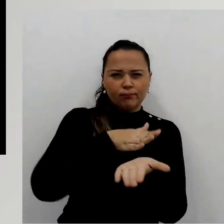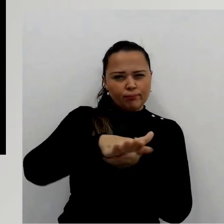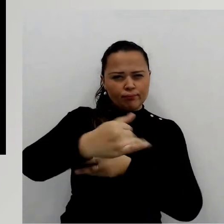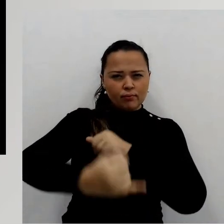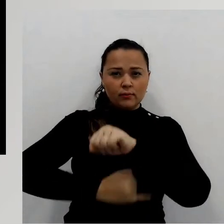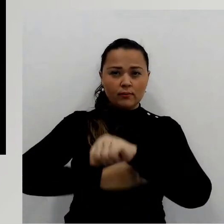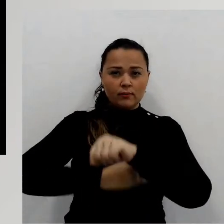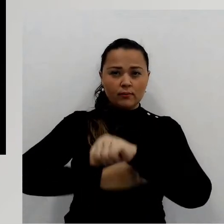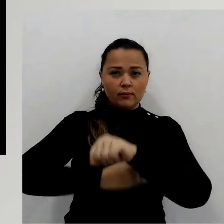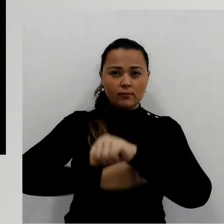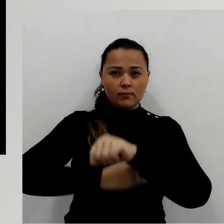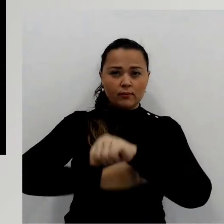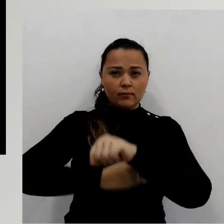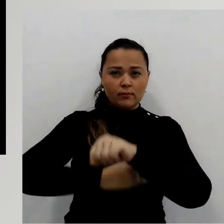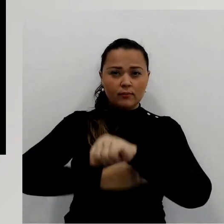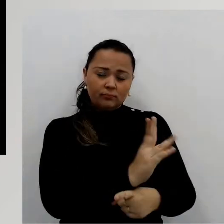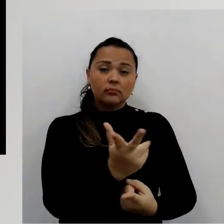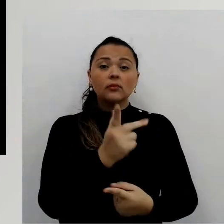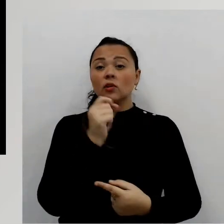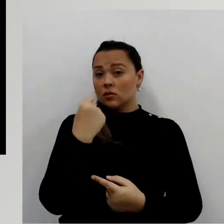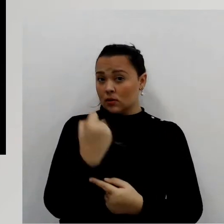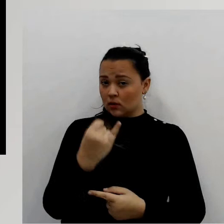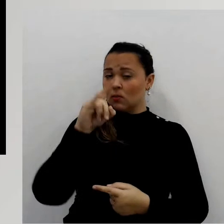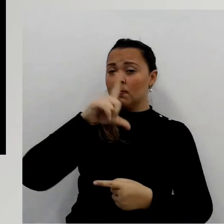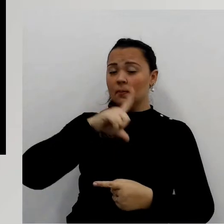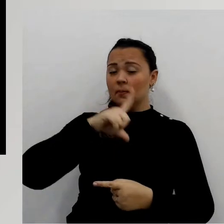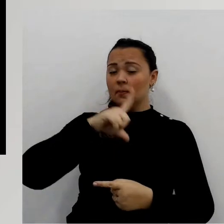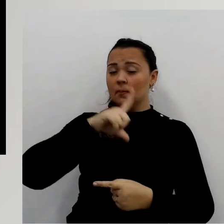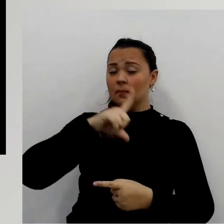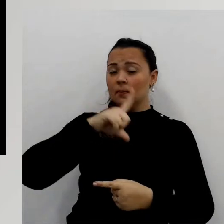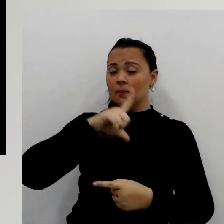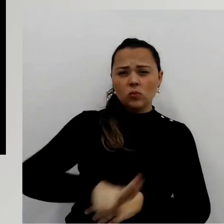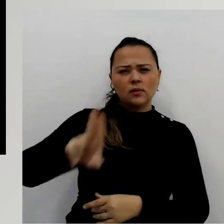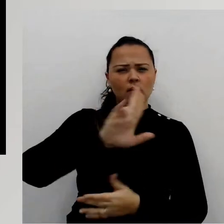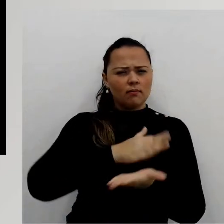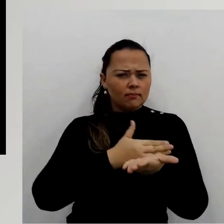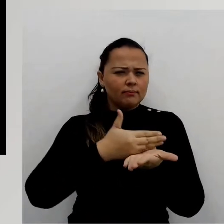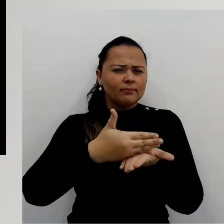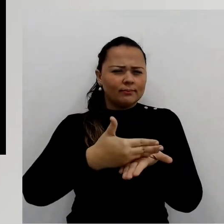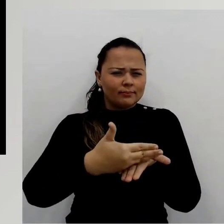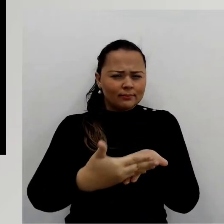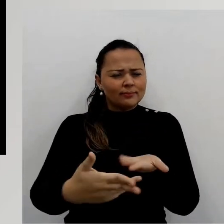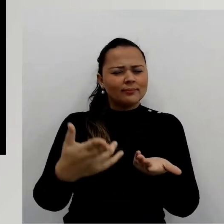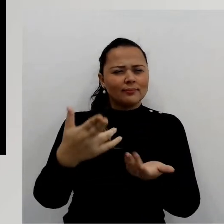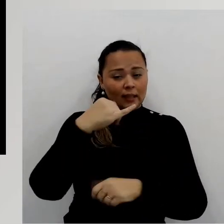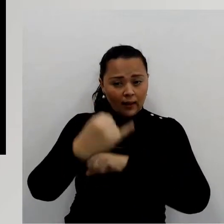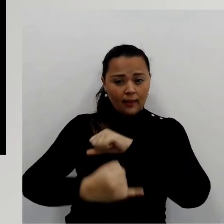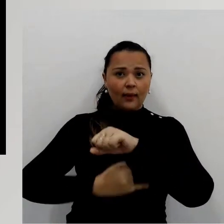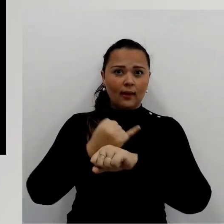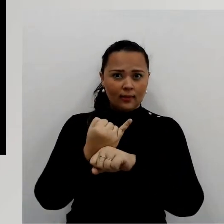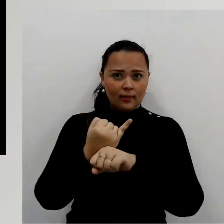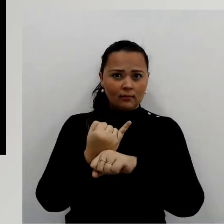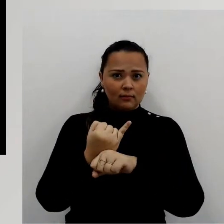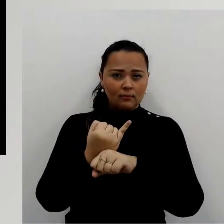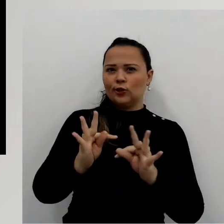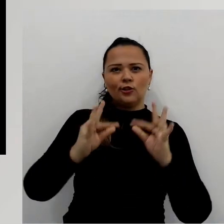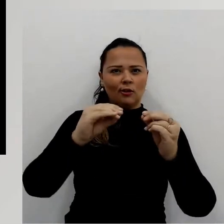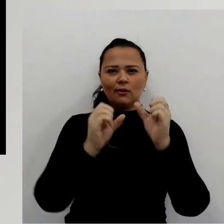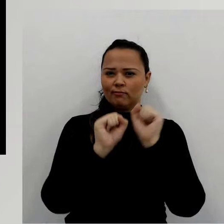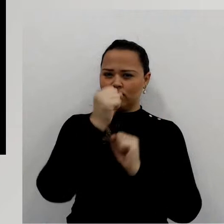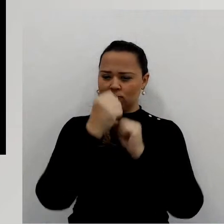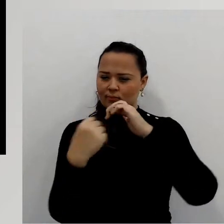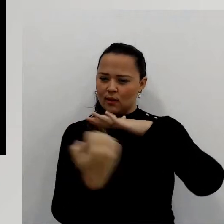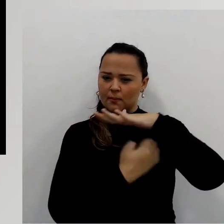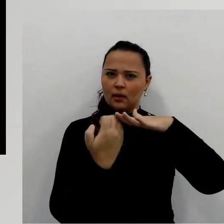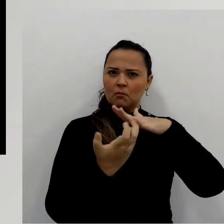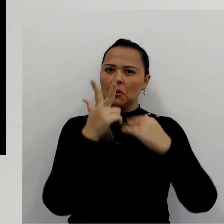Once we started using computers and putting our own pages together, that entire industry disappeared. Then we entered the internet era, which